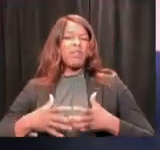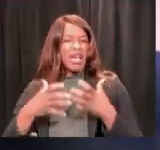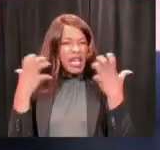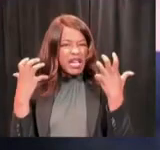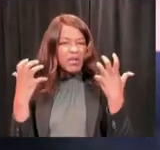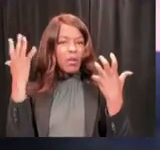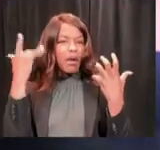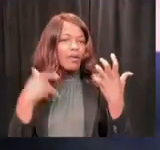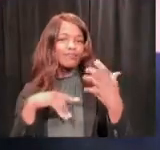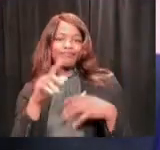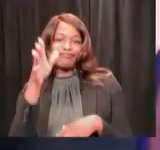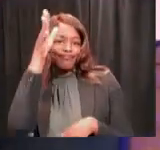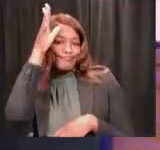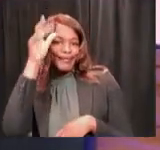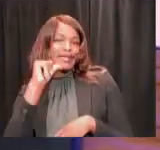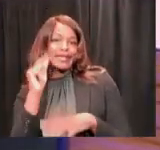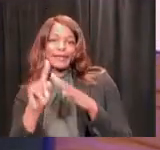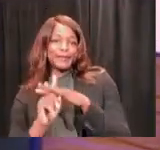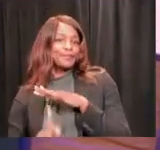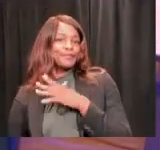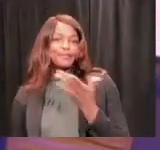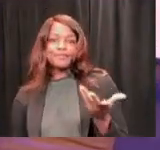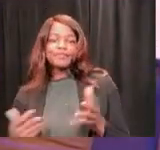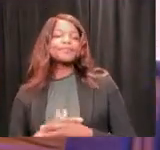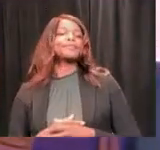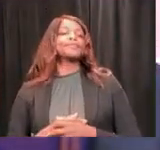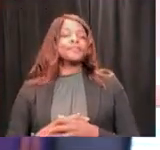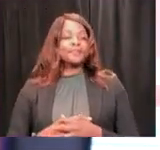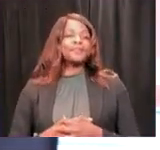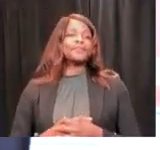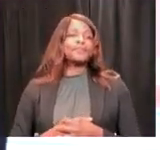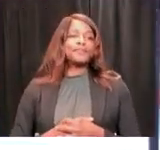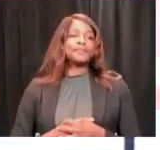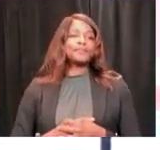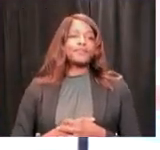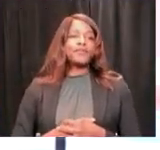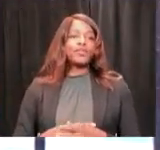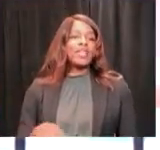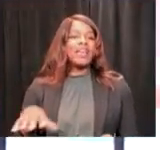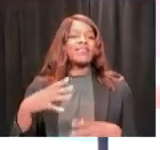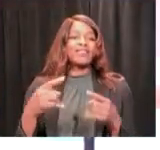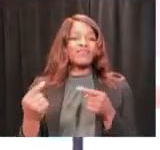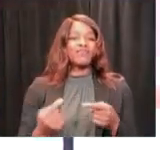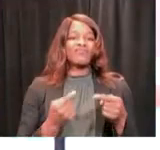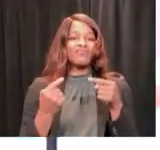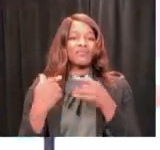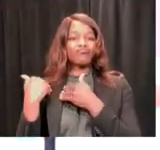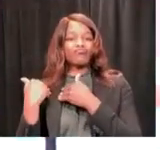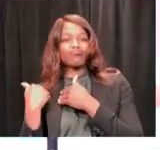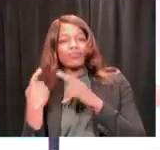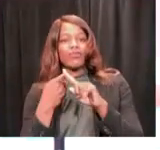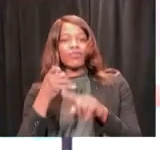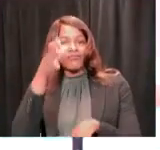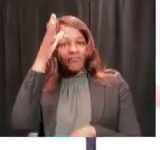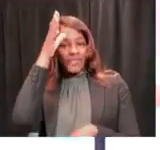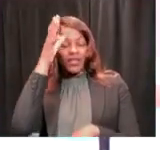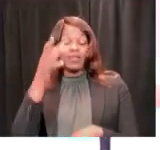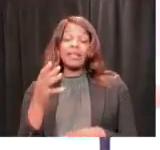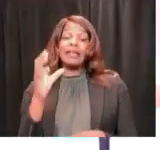there. This is the picture of what baggage looked like. There is this baggage from a father. And guess what? If you've got